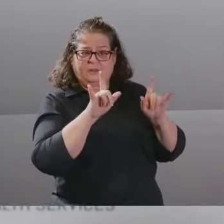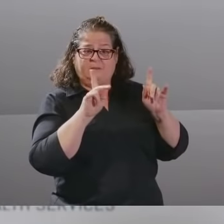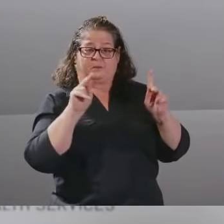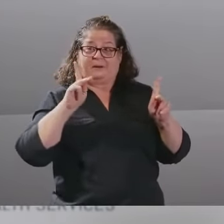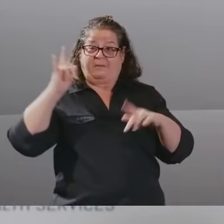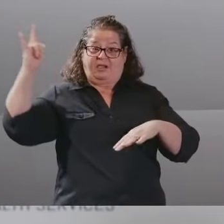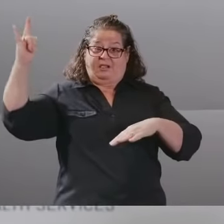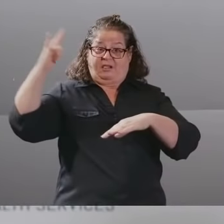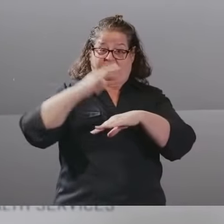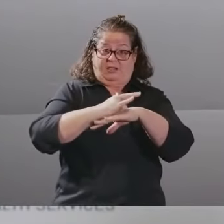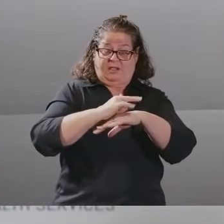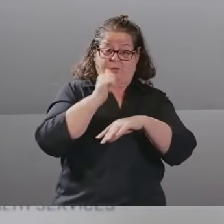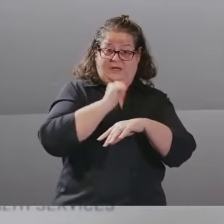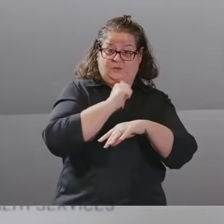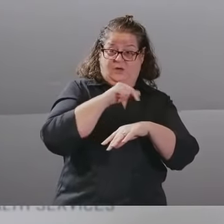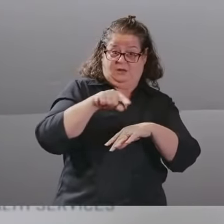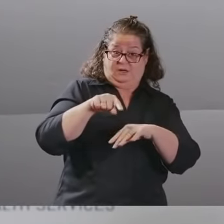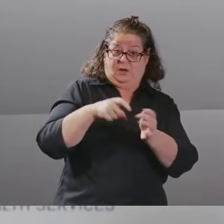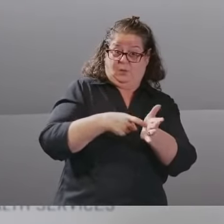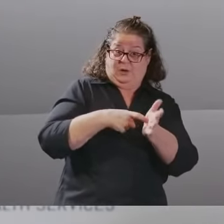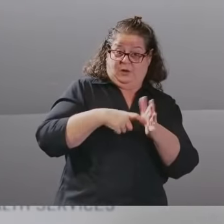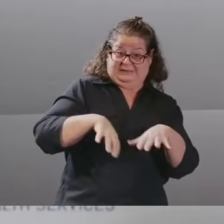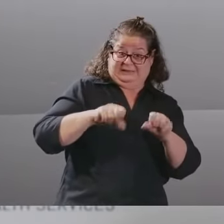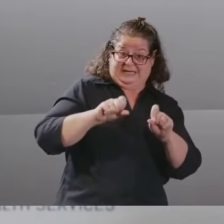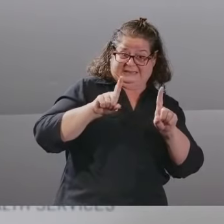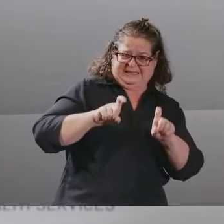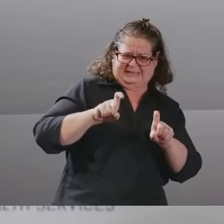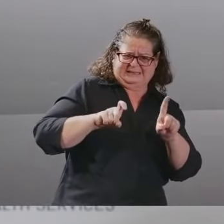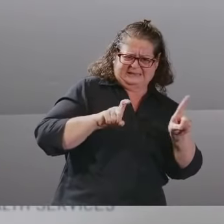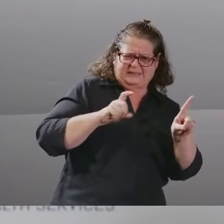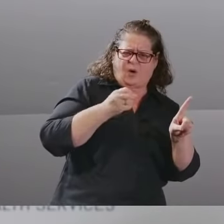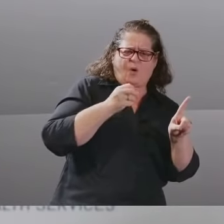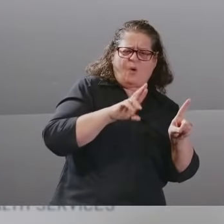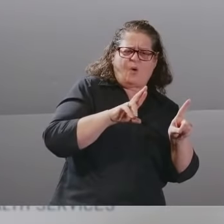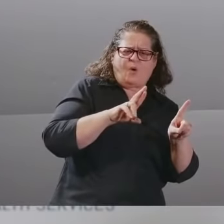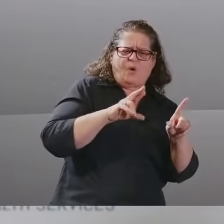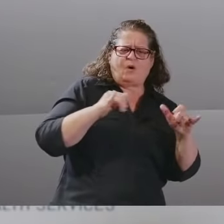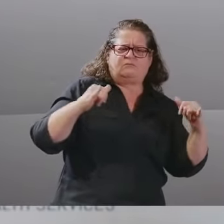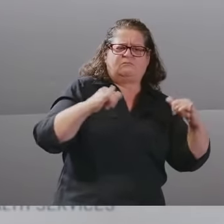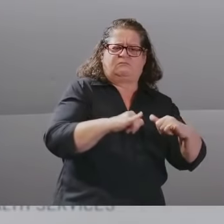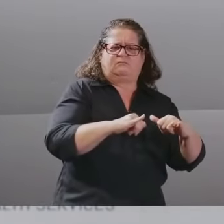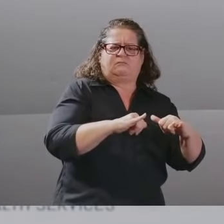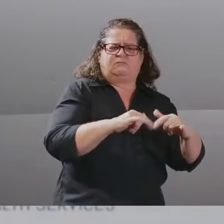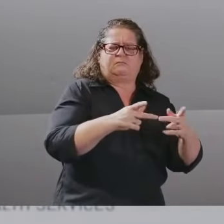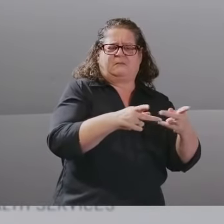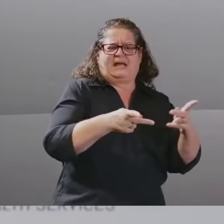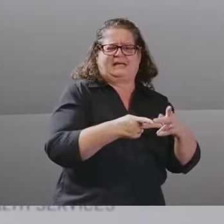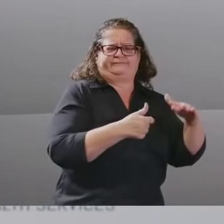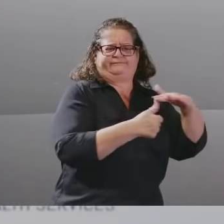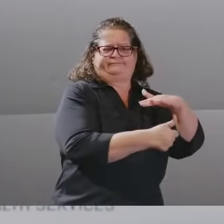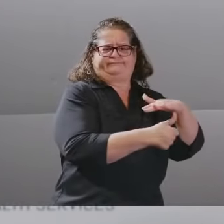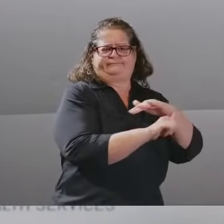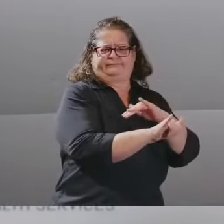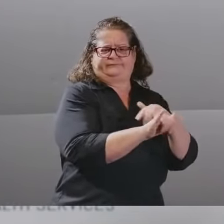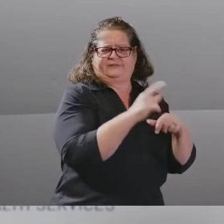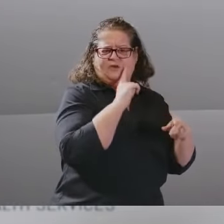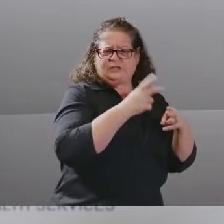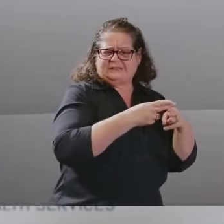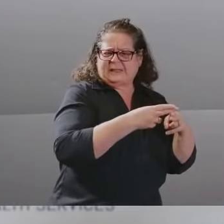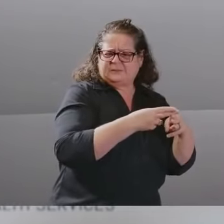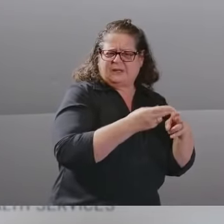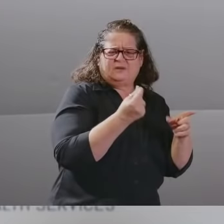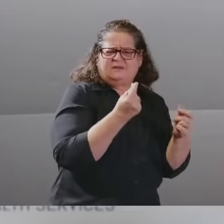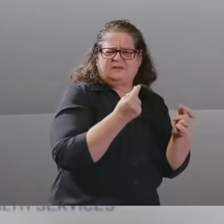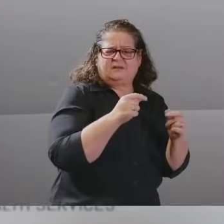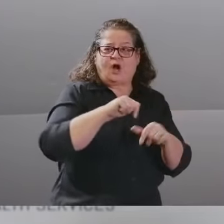that they have to get tested or any type of quarantine like many other states have done so in ways to try to keep that